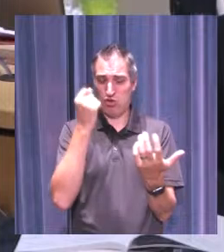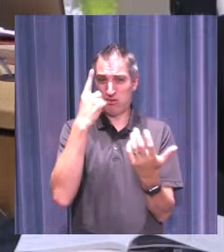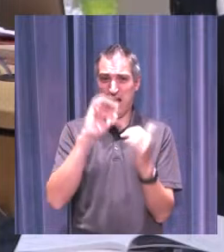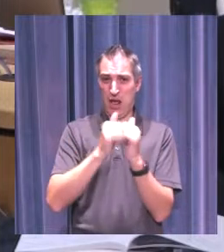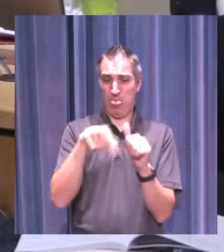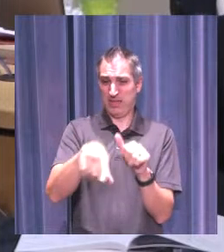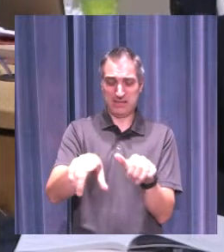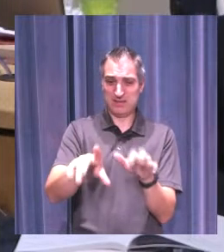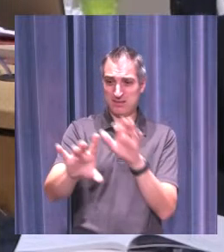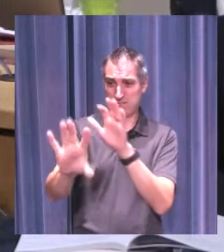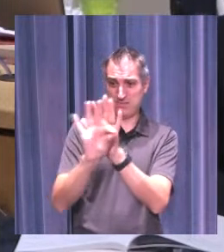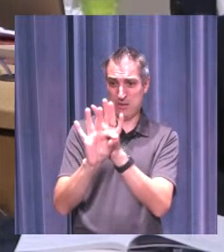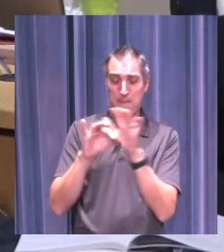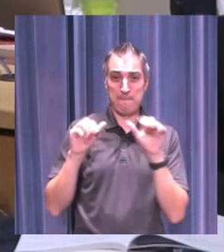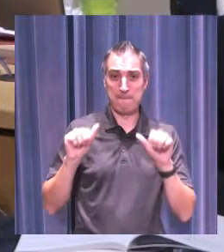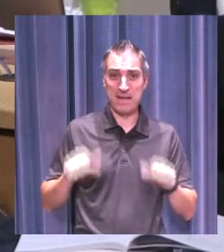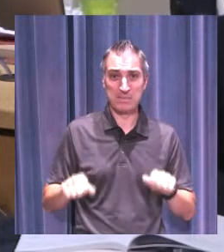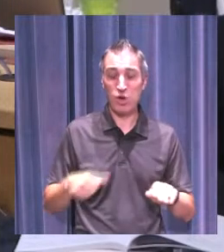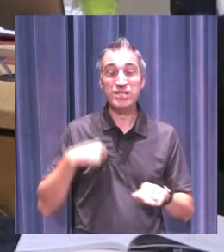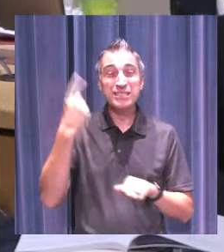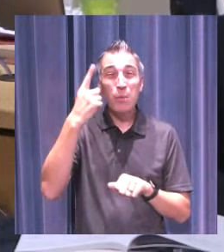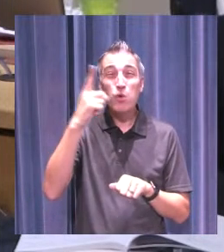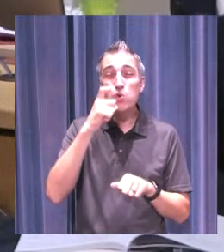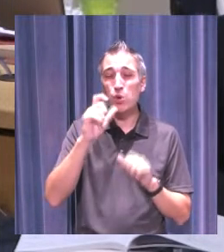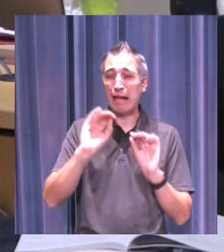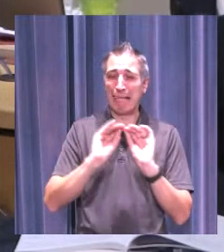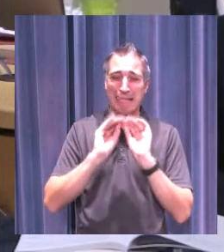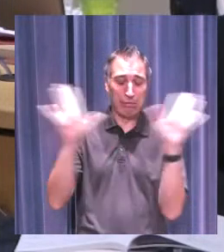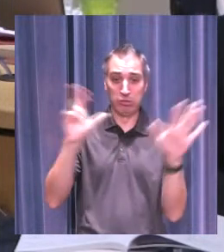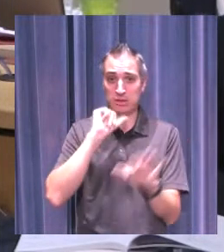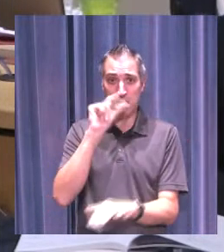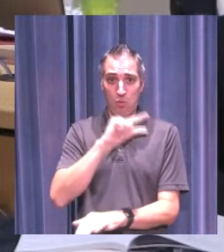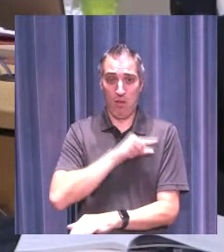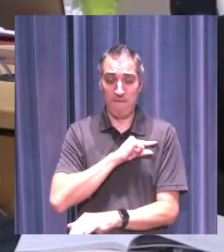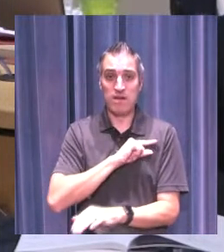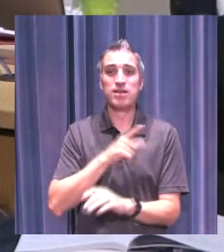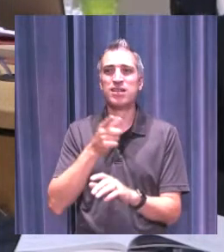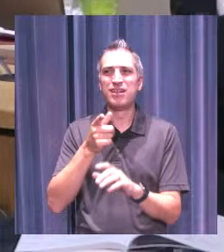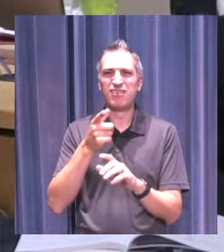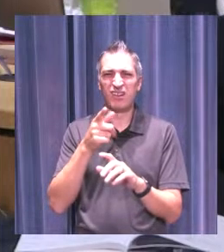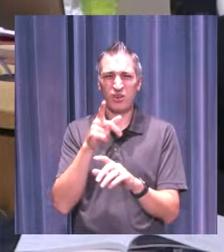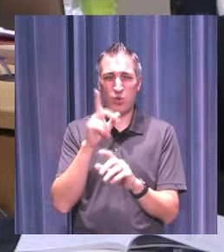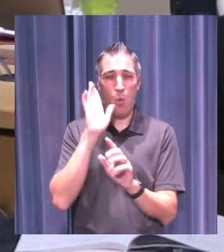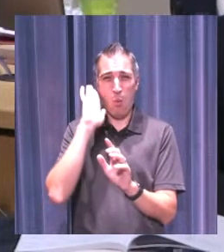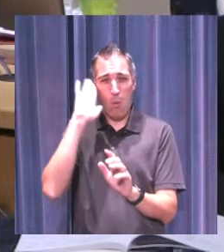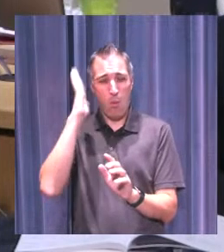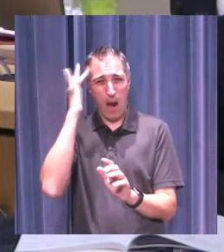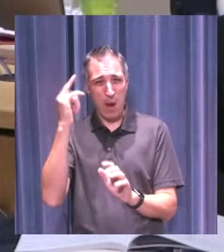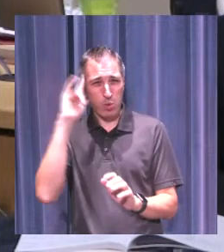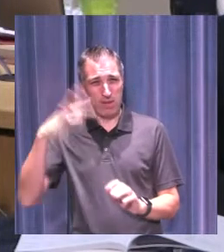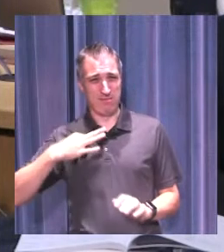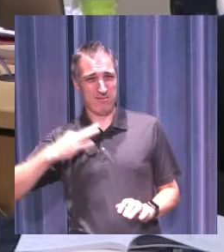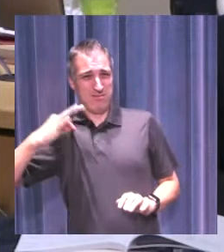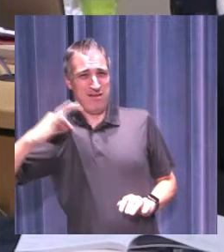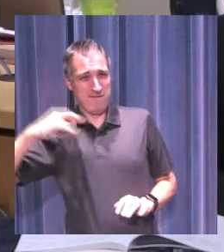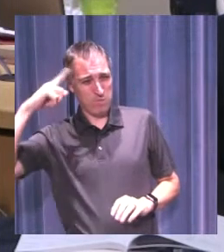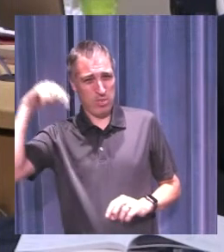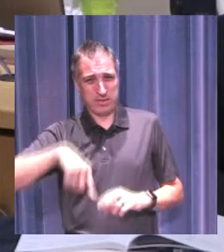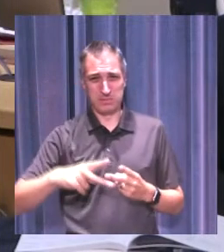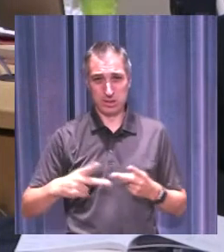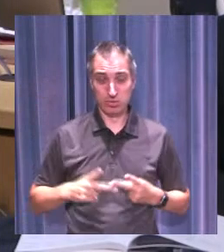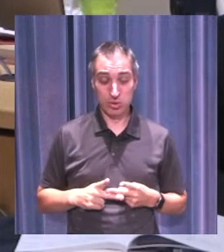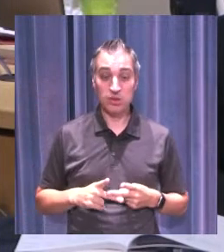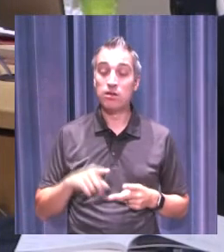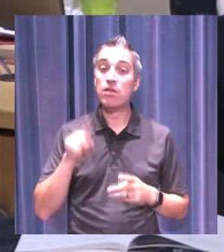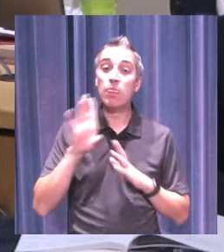is unfathomable that someone who is so clearly unqualified would even submit themselves for such a position. The